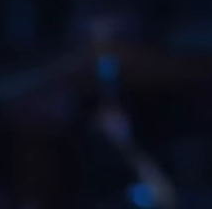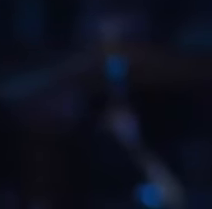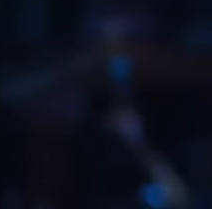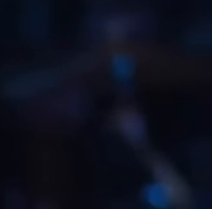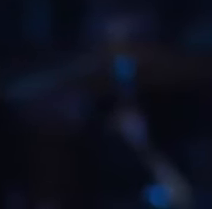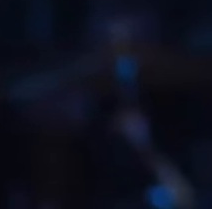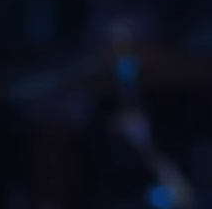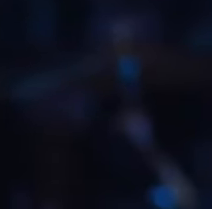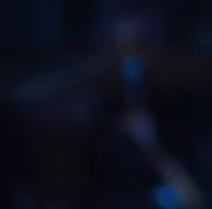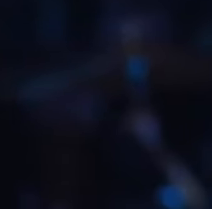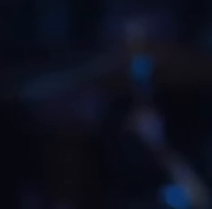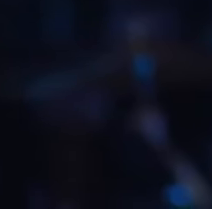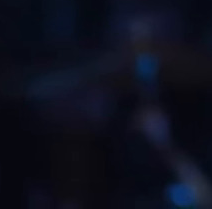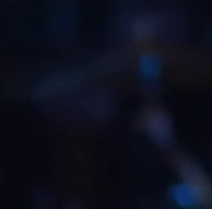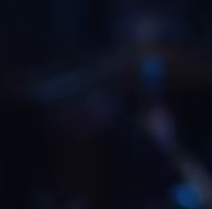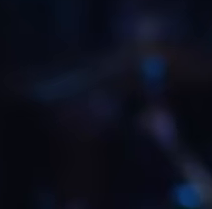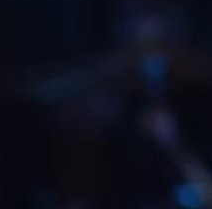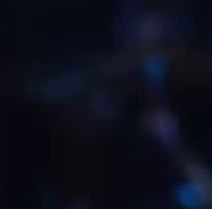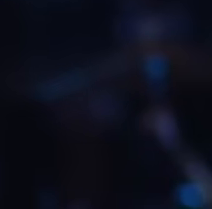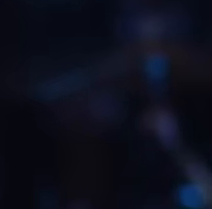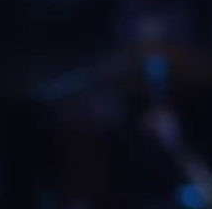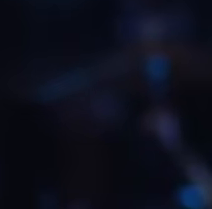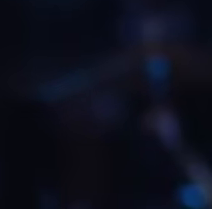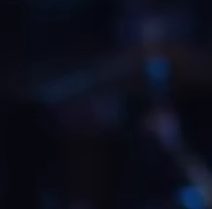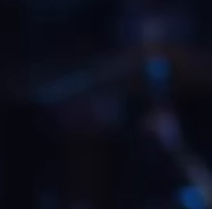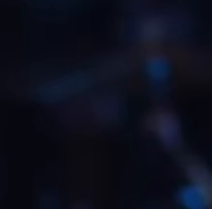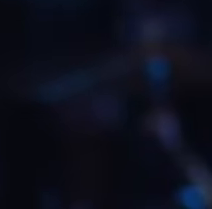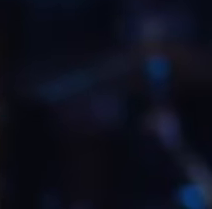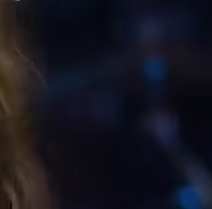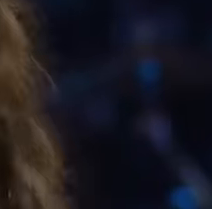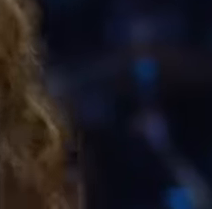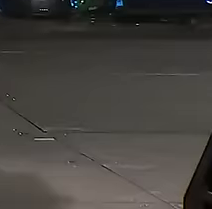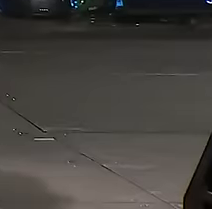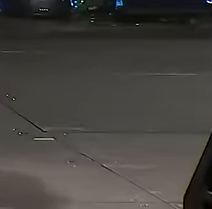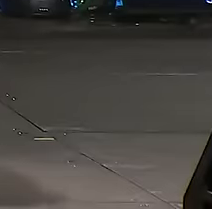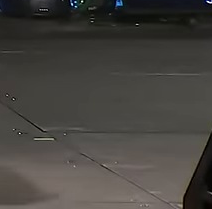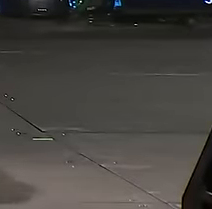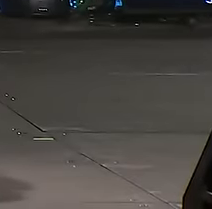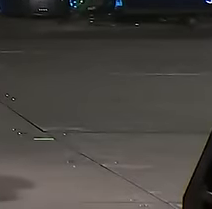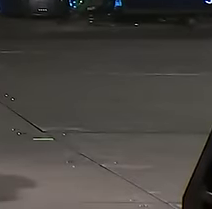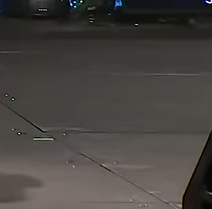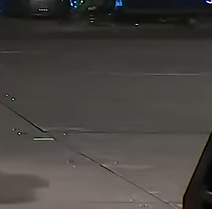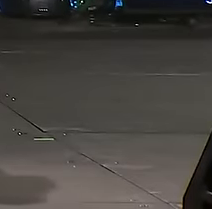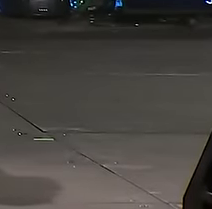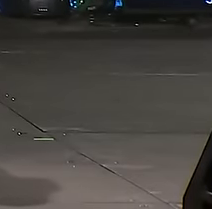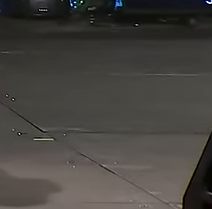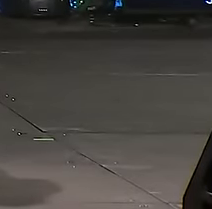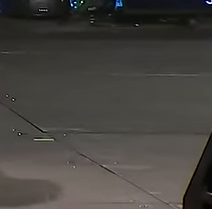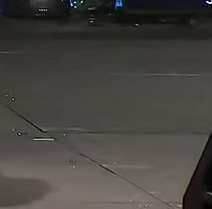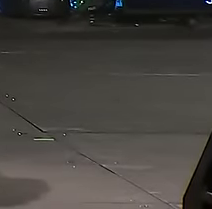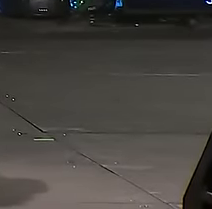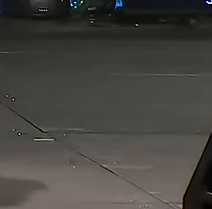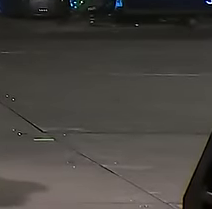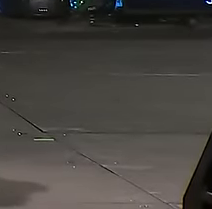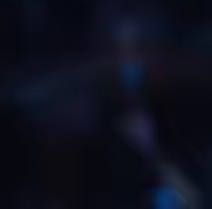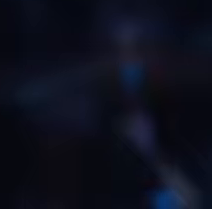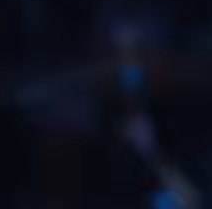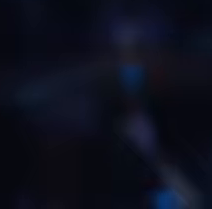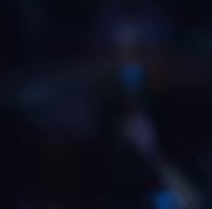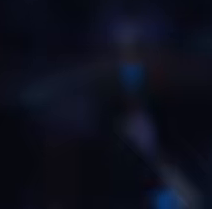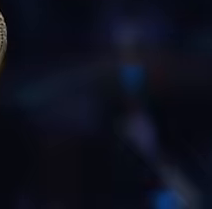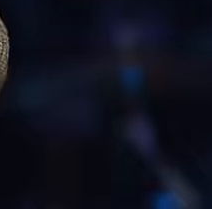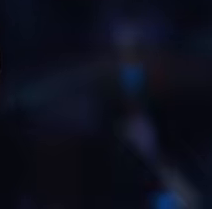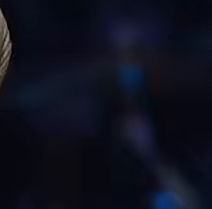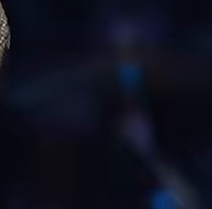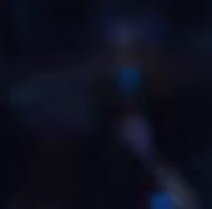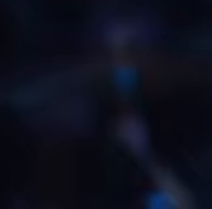that our generation had callings confirmed throughout this convention. Tuvimos mucha palabra de Dios que se nos fue